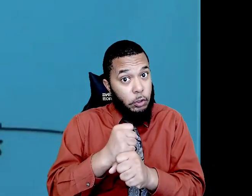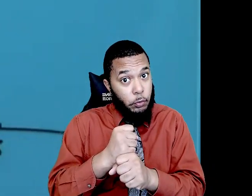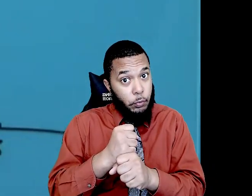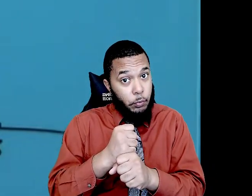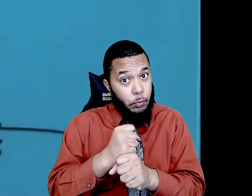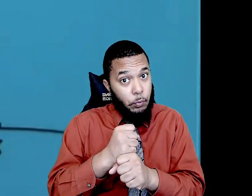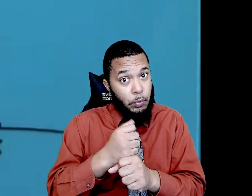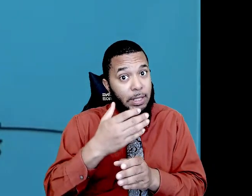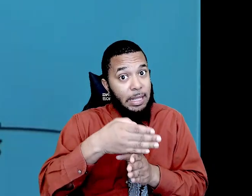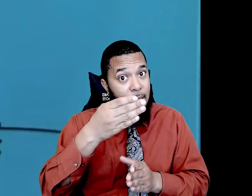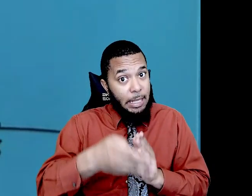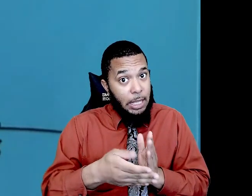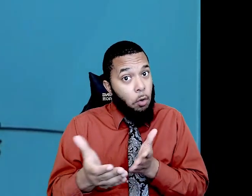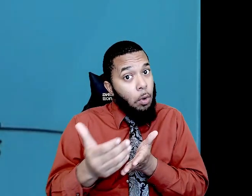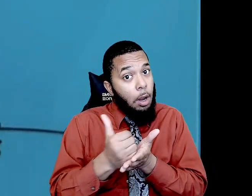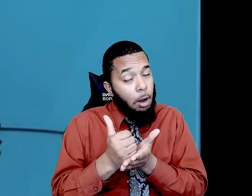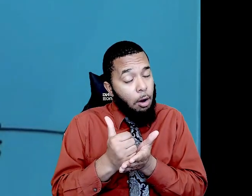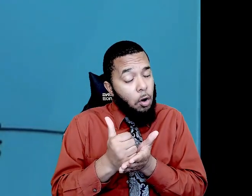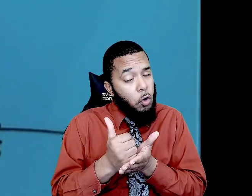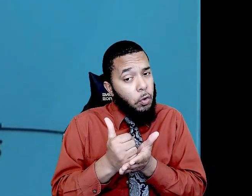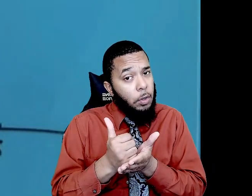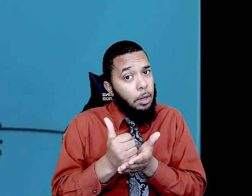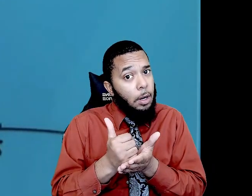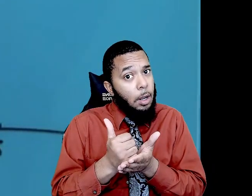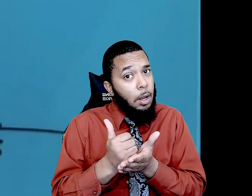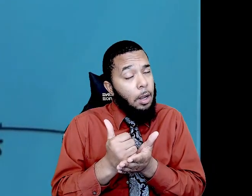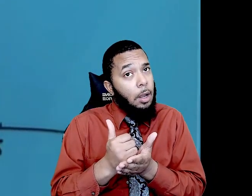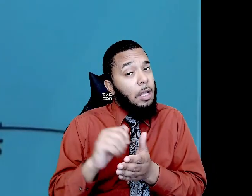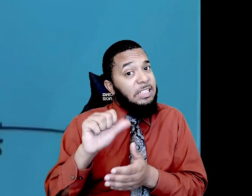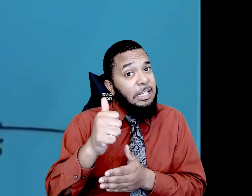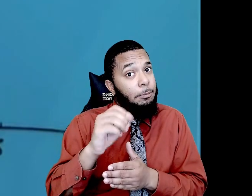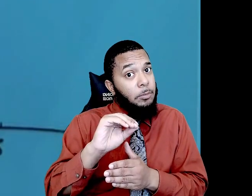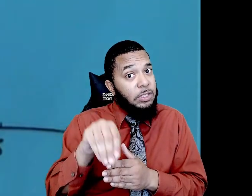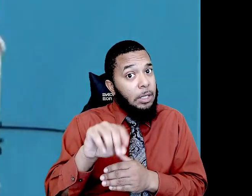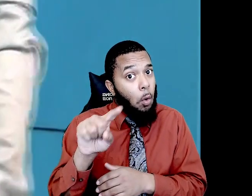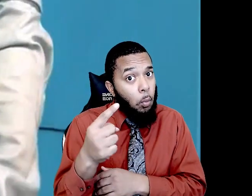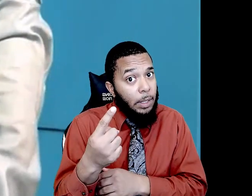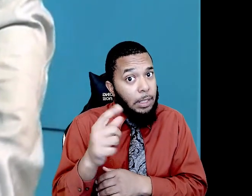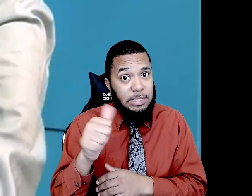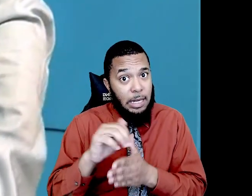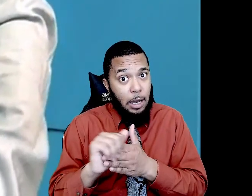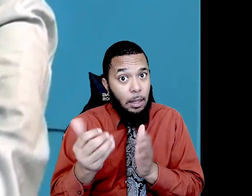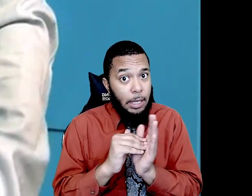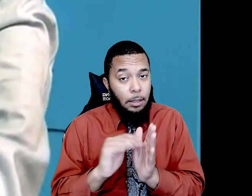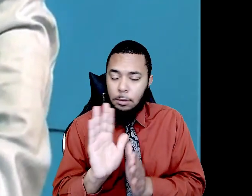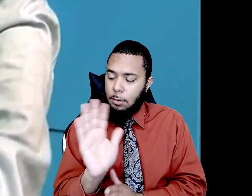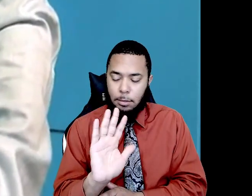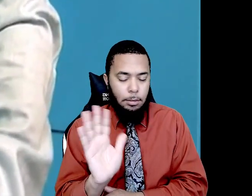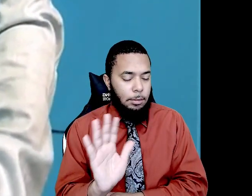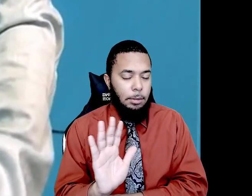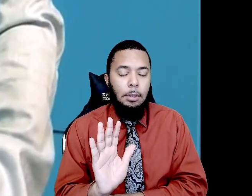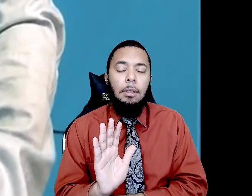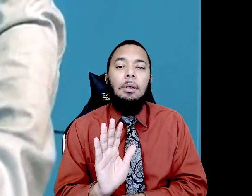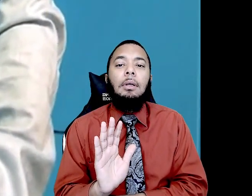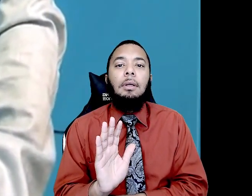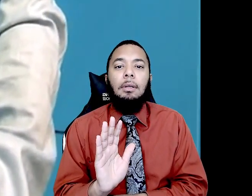years one to two, you don't have $100. From years